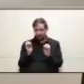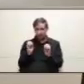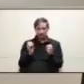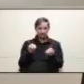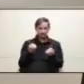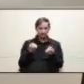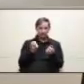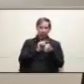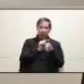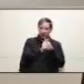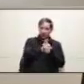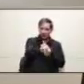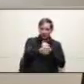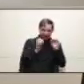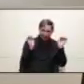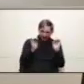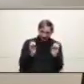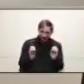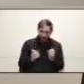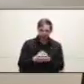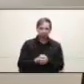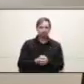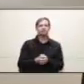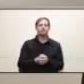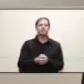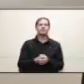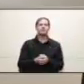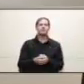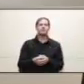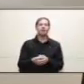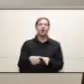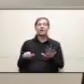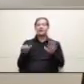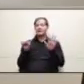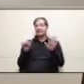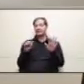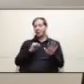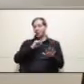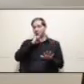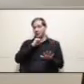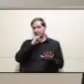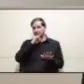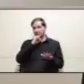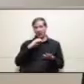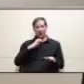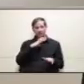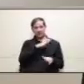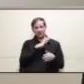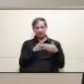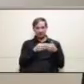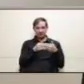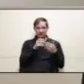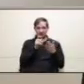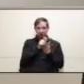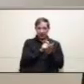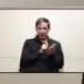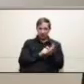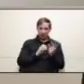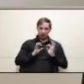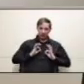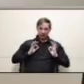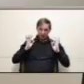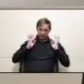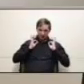Chair, 6th August 2025, council members wrote to the Mayor,